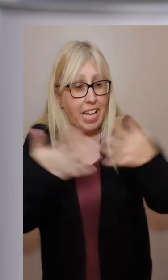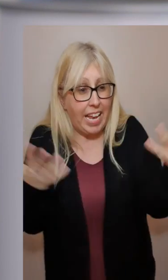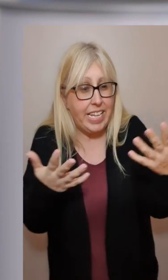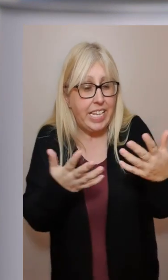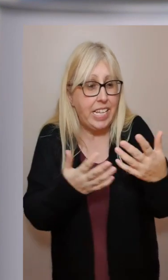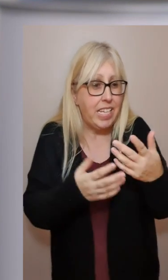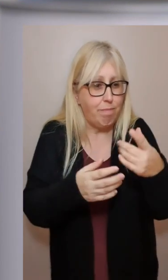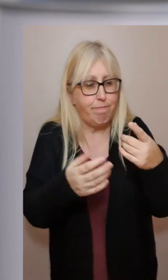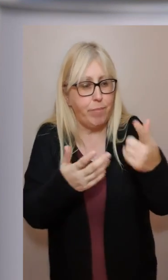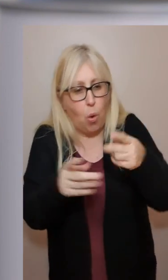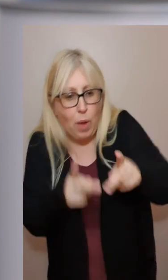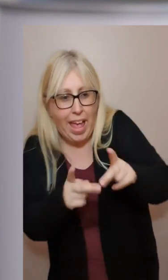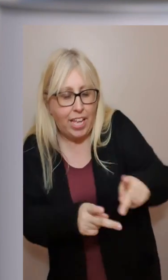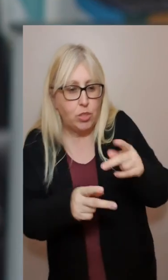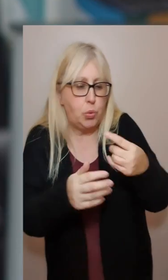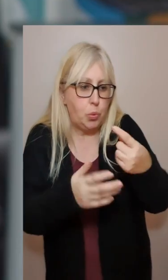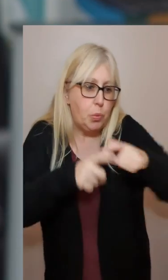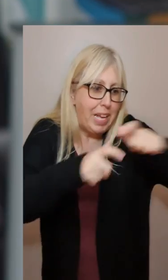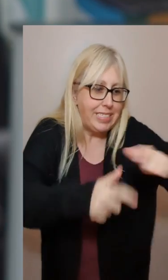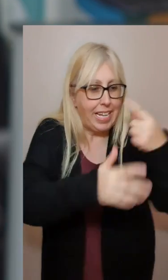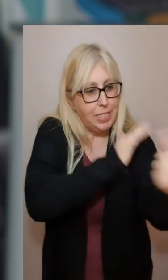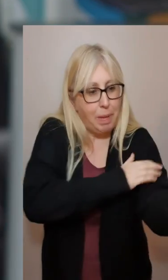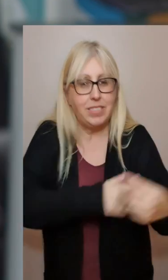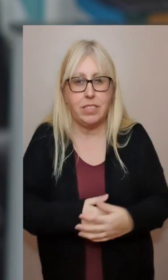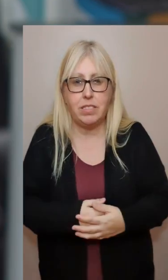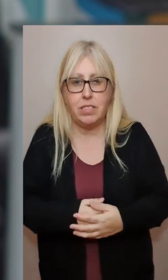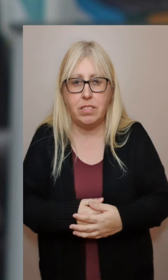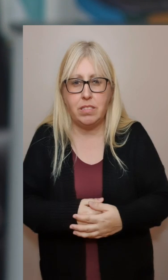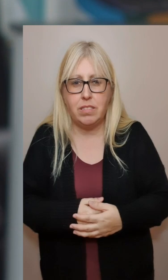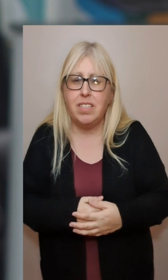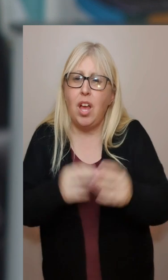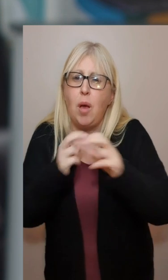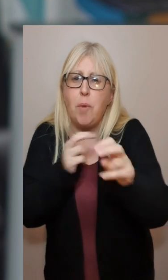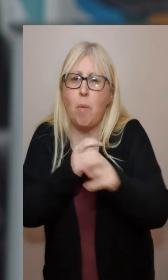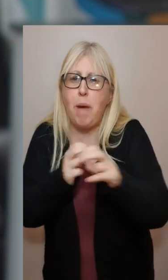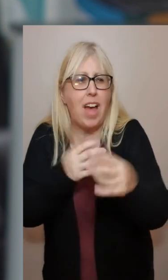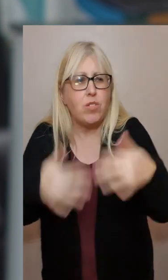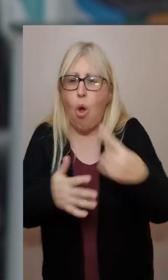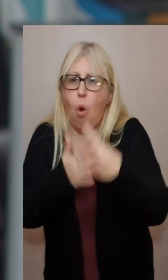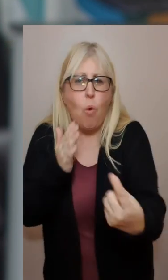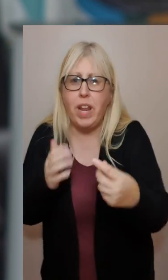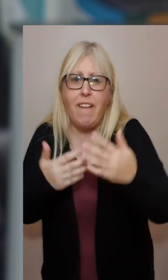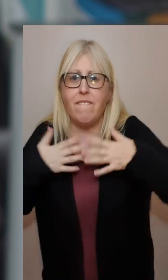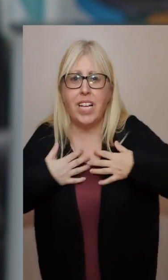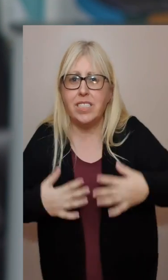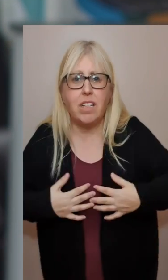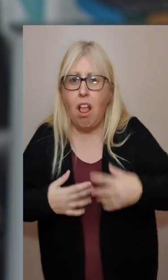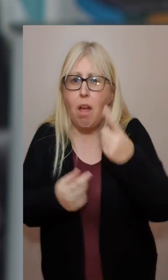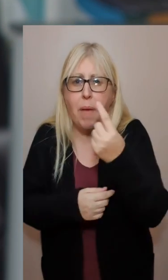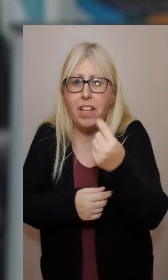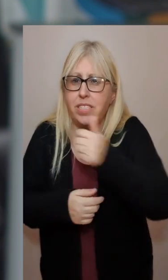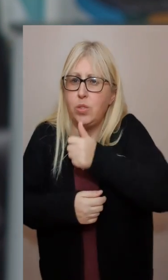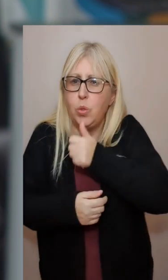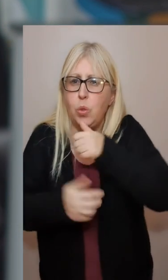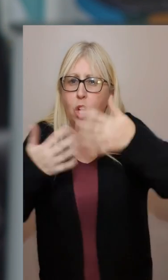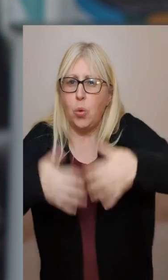their independent mobility. Being mobile is not just about your sort of physical ability to be able to use equipment